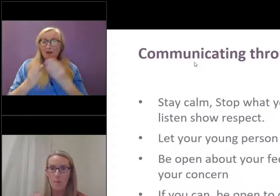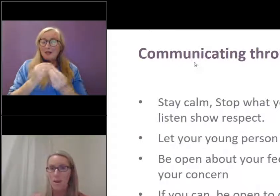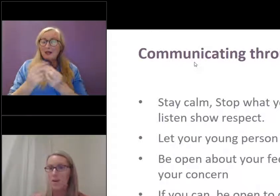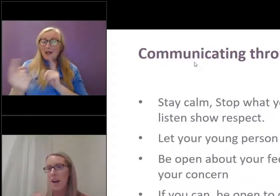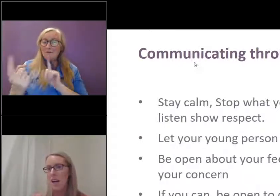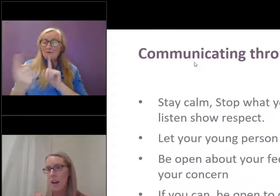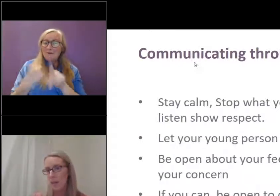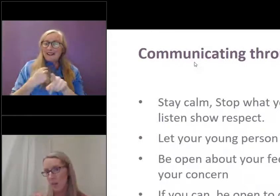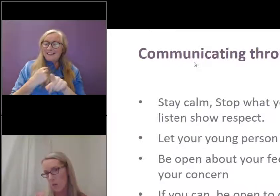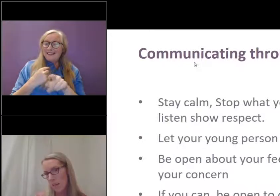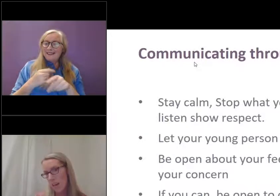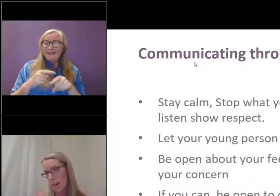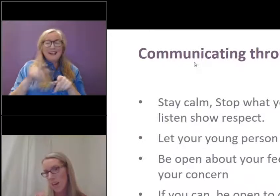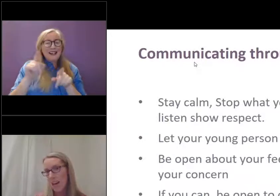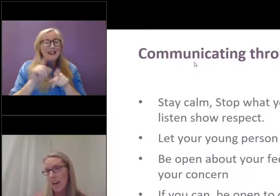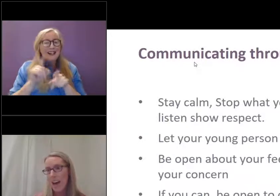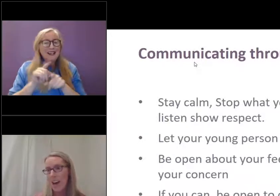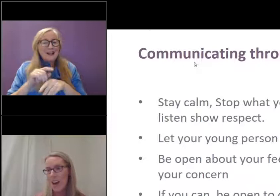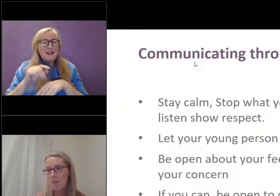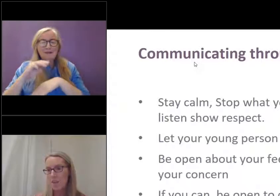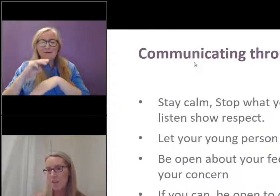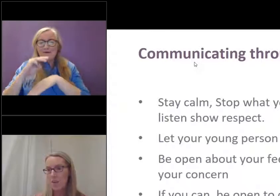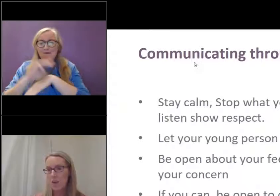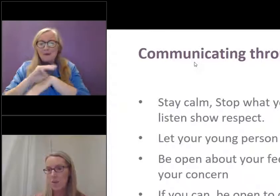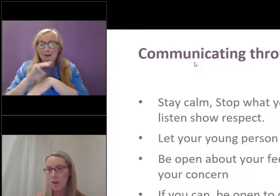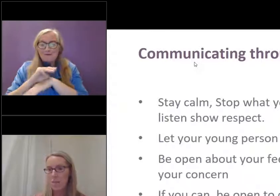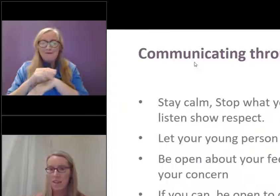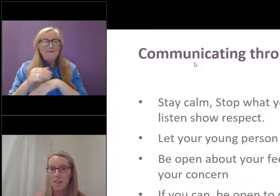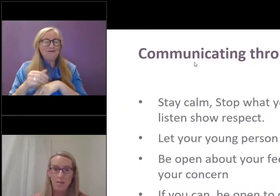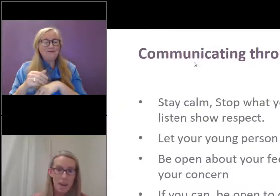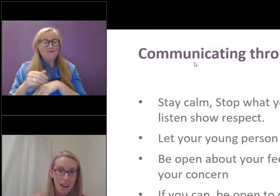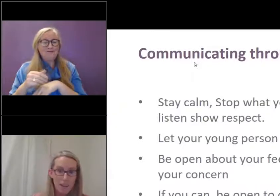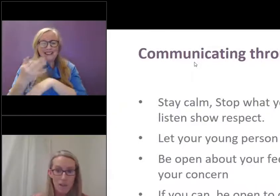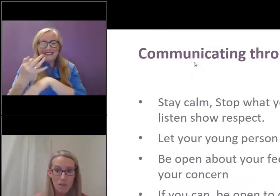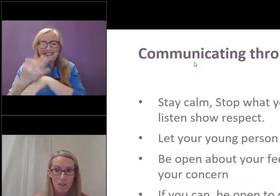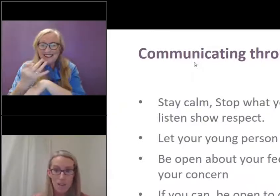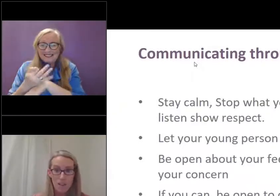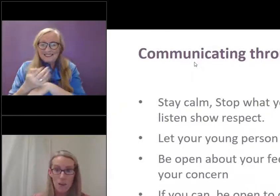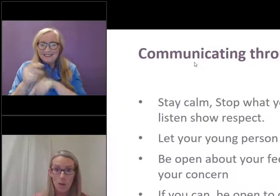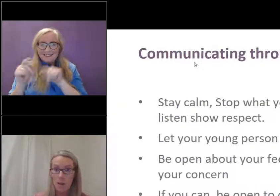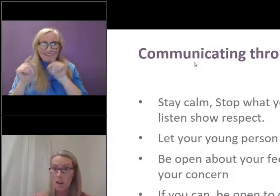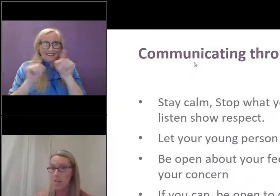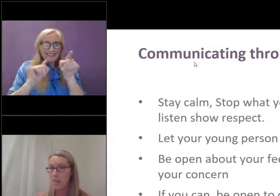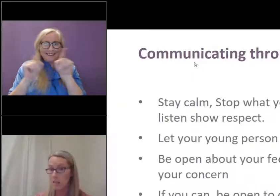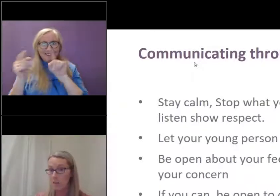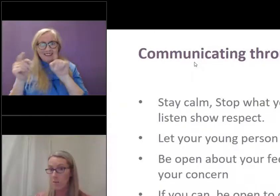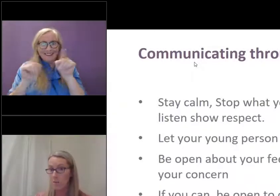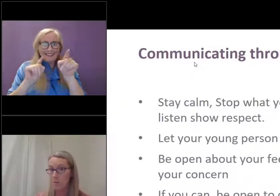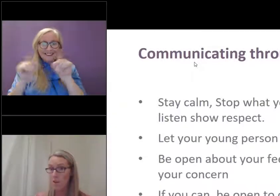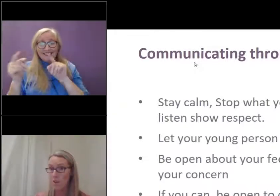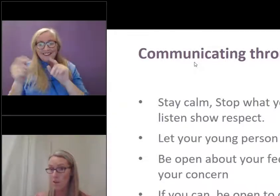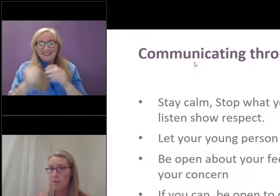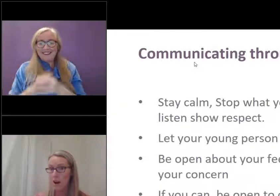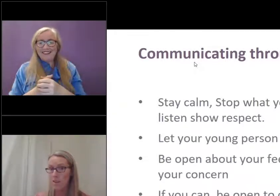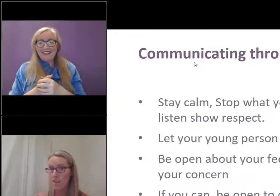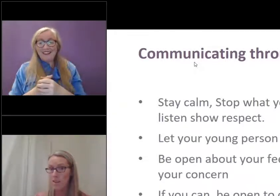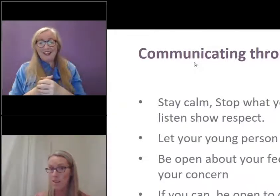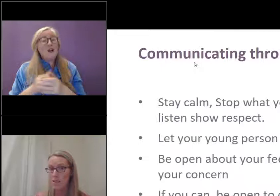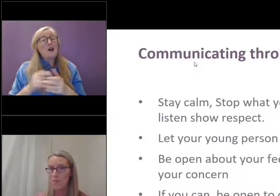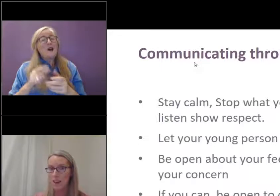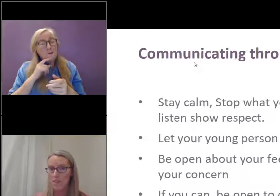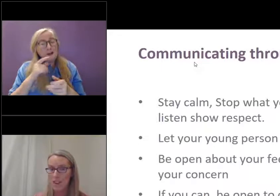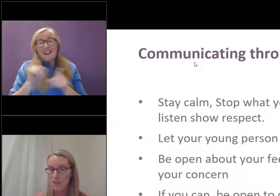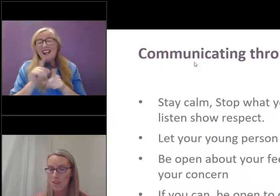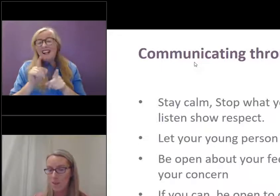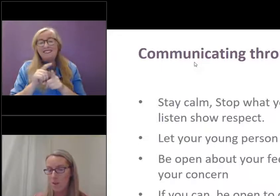with your mom or your dad, how would that be? You know, and I'm like, they may let you go to the disco if you actually give up your phone for 2 hours,